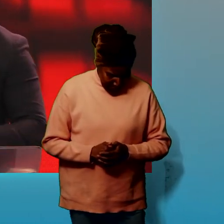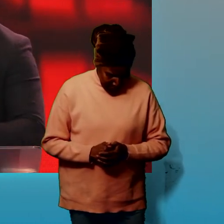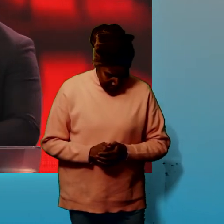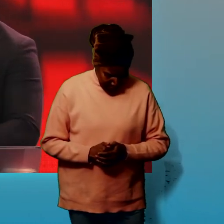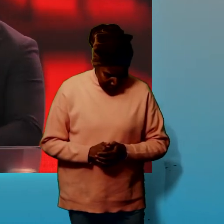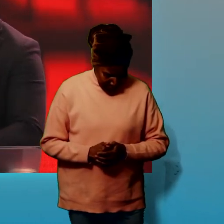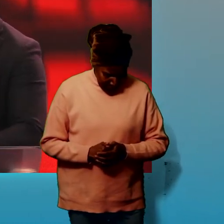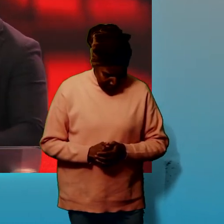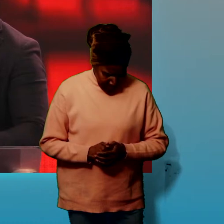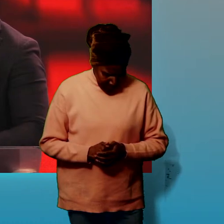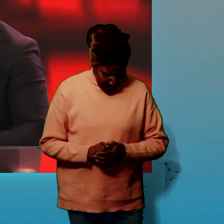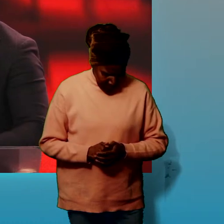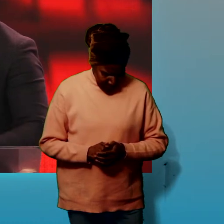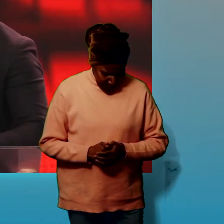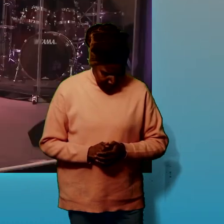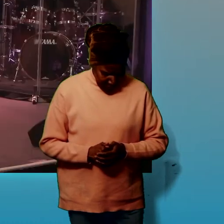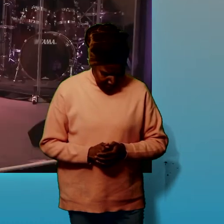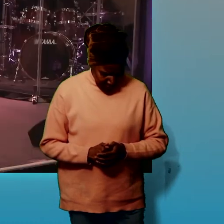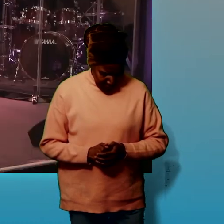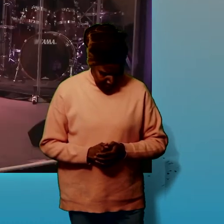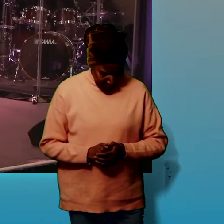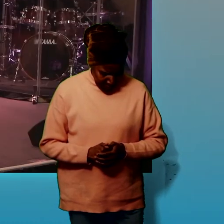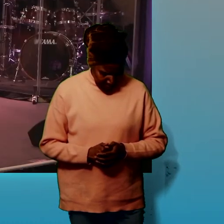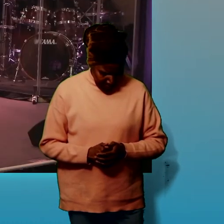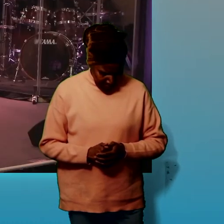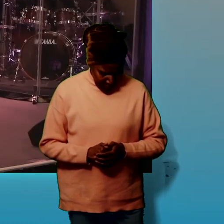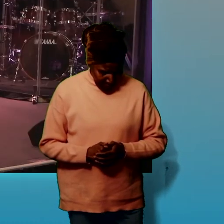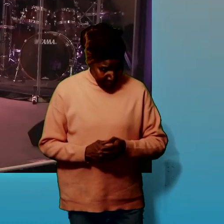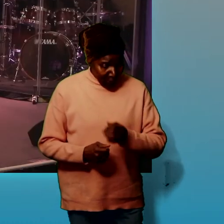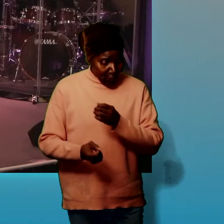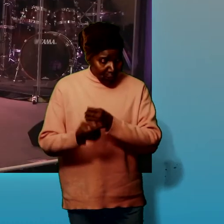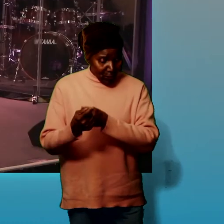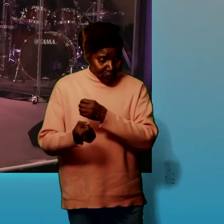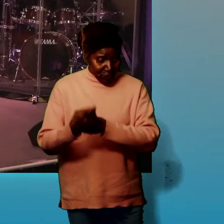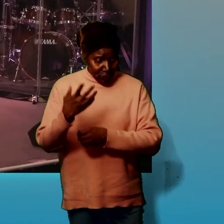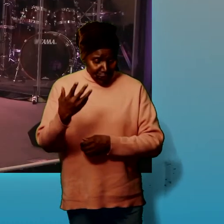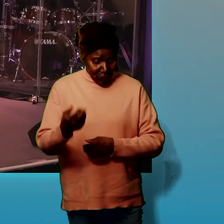And finally, an opportunity